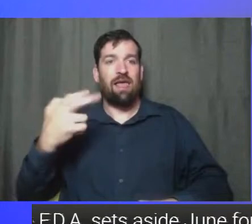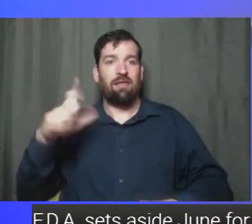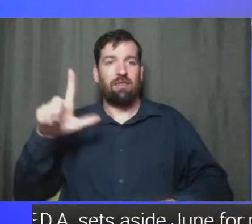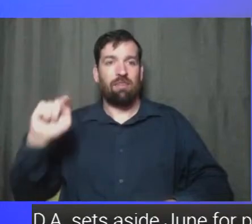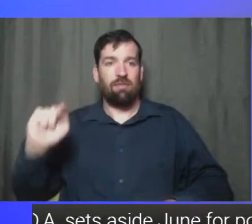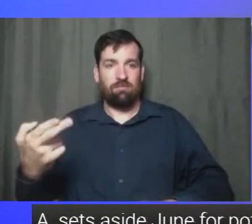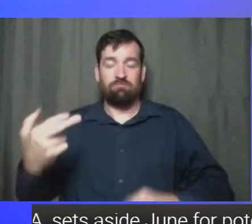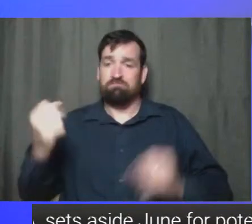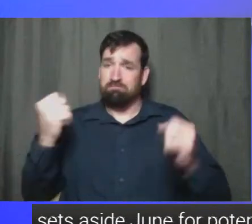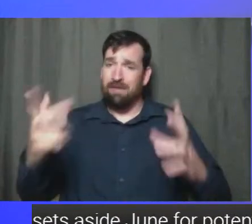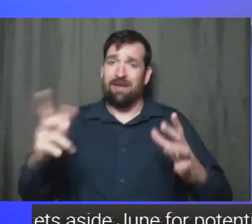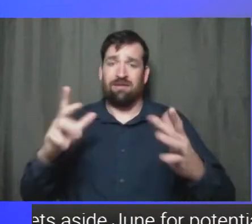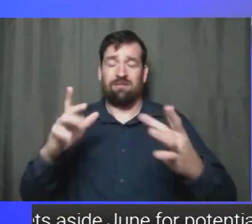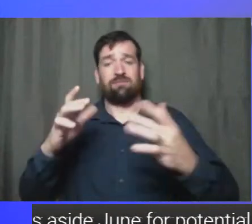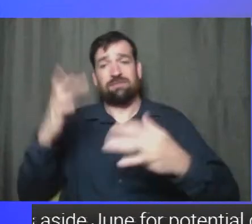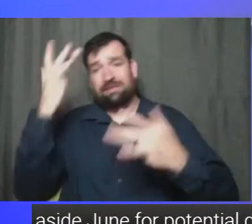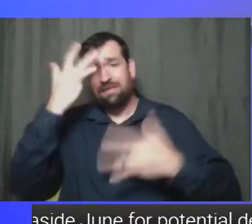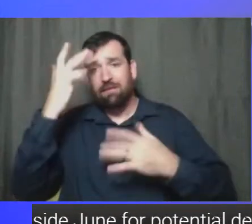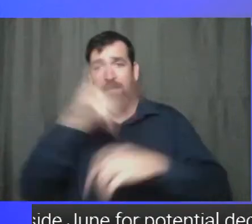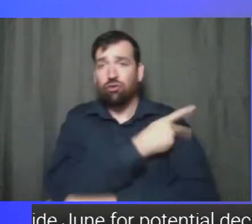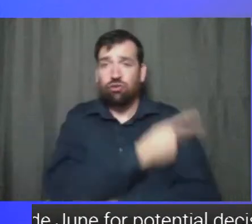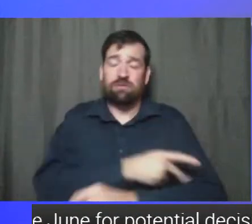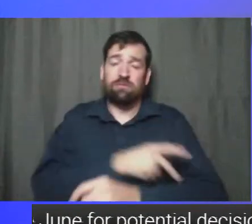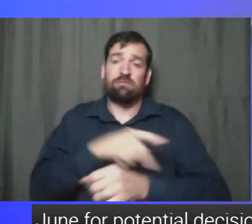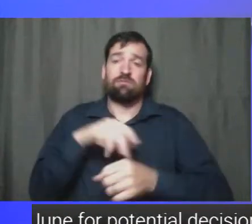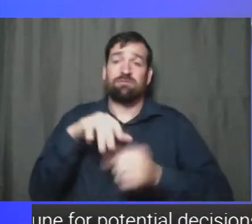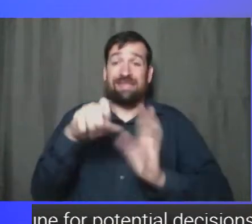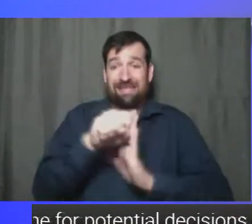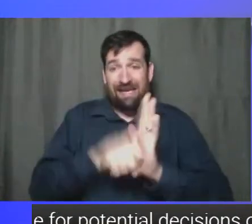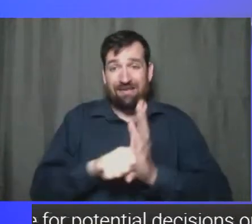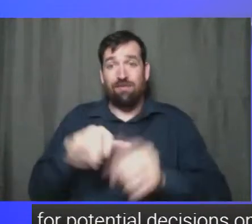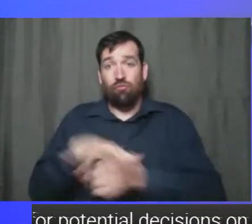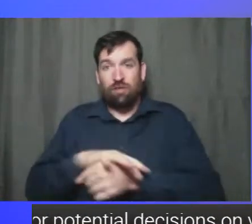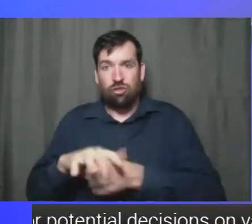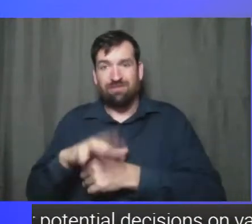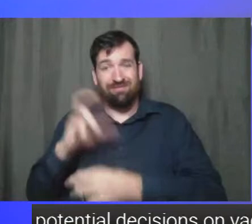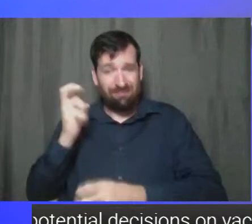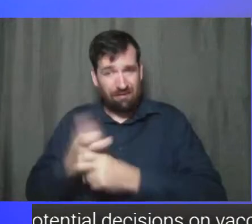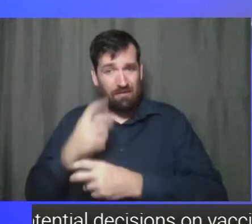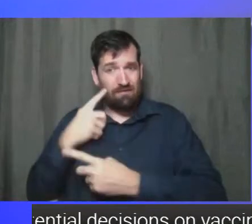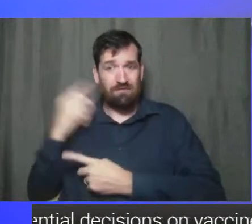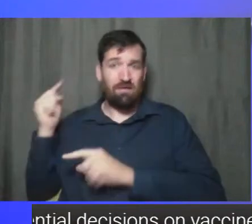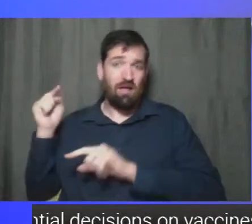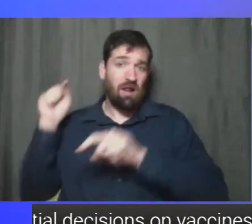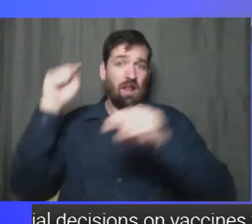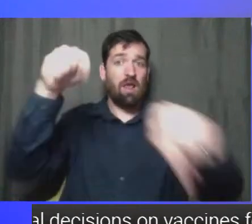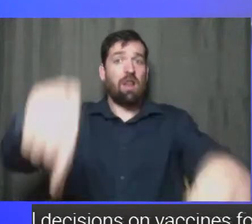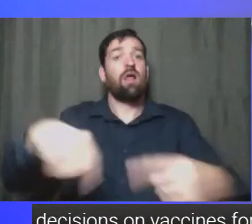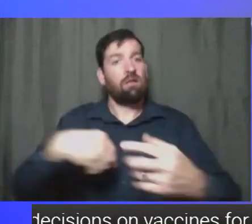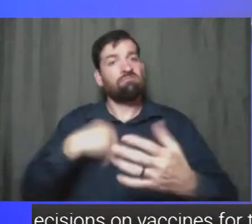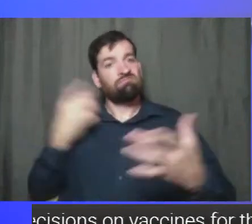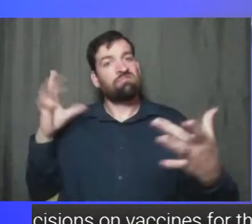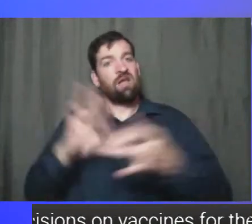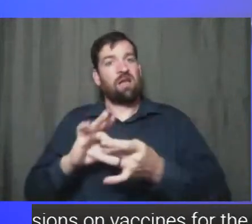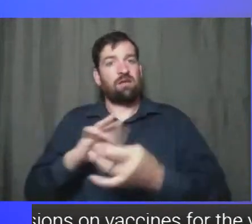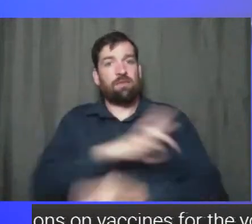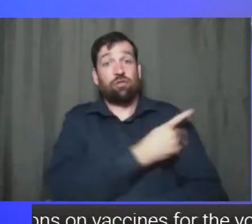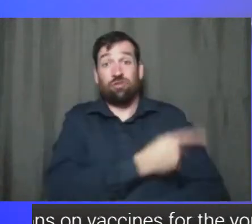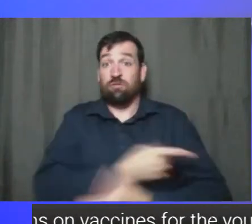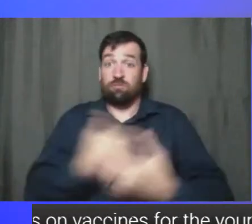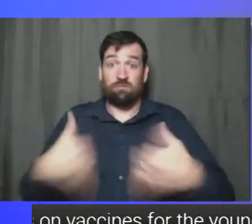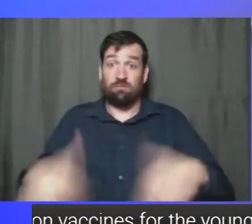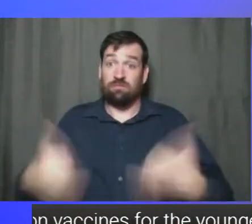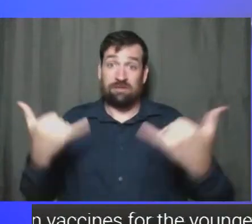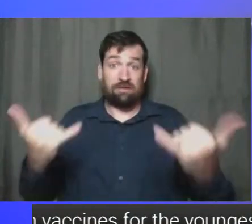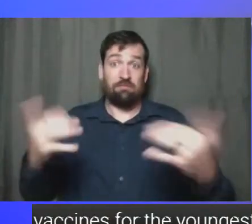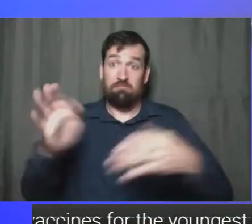state and in the region that sometimes had trouble to come see us. And so it was a way for us to connect with our patients. And in fact, we're as busy as ever with access because